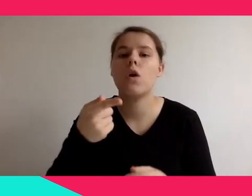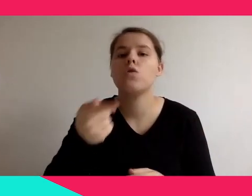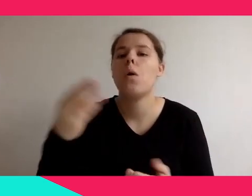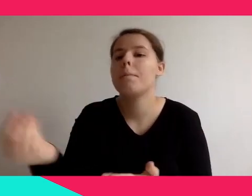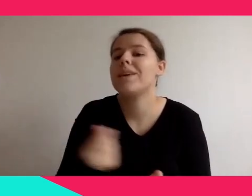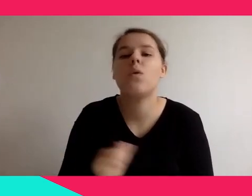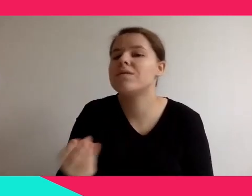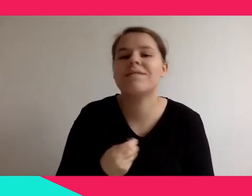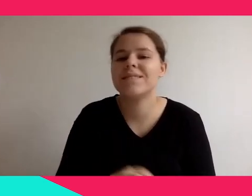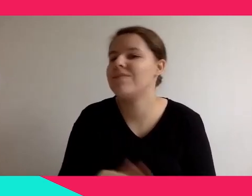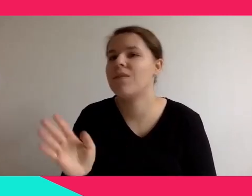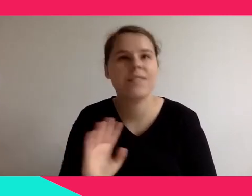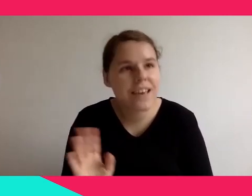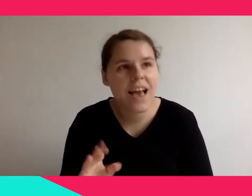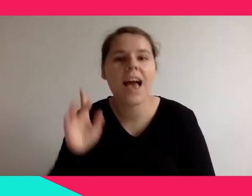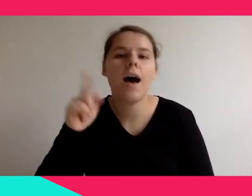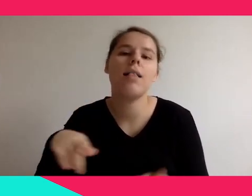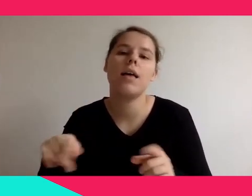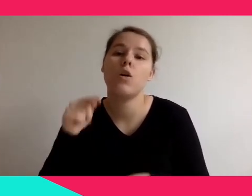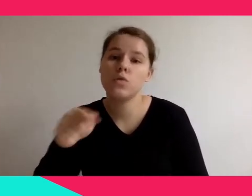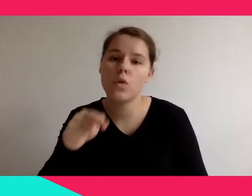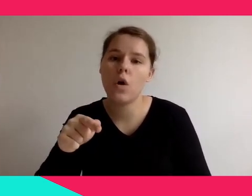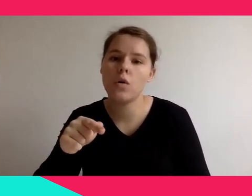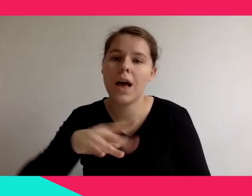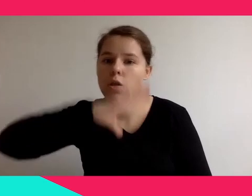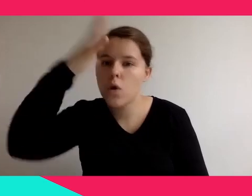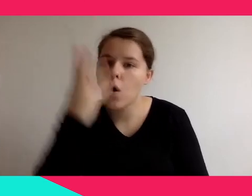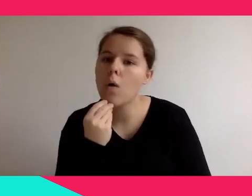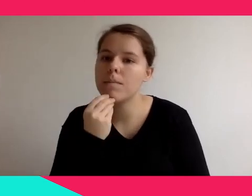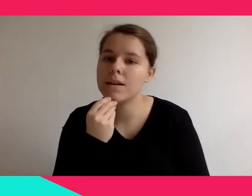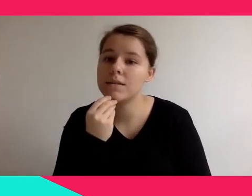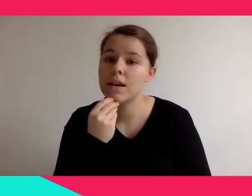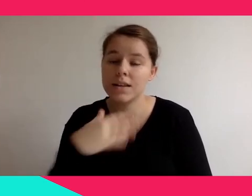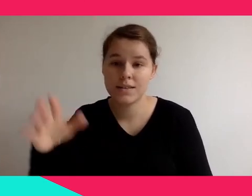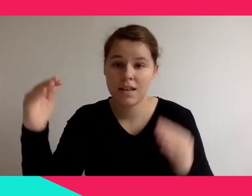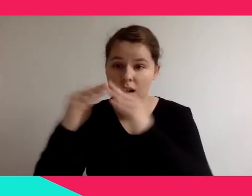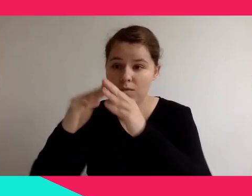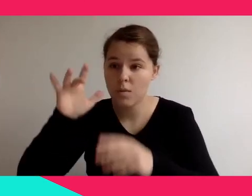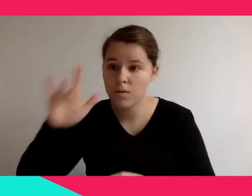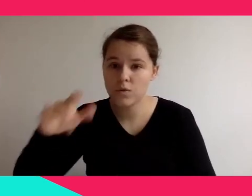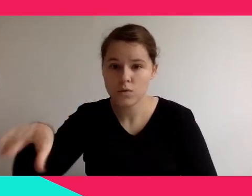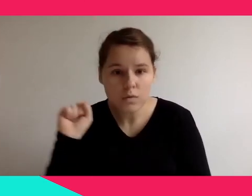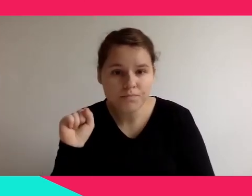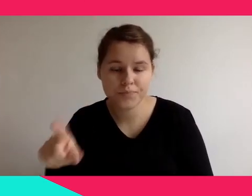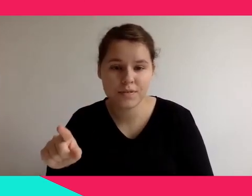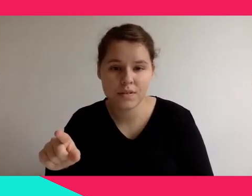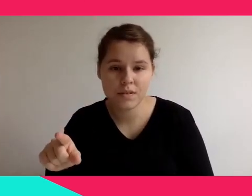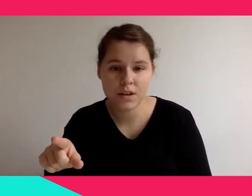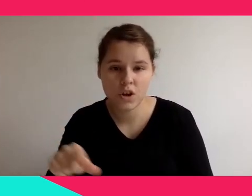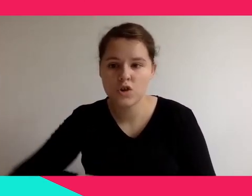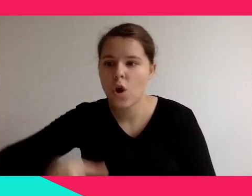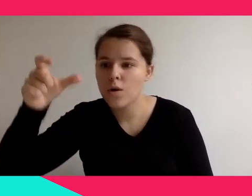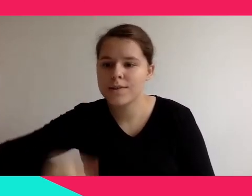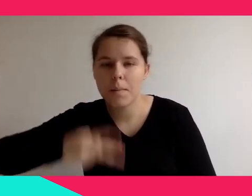in someone's home. Someone is looking at it, and at a certain point, someone is bound to go to the Rijksmuseum to see